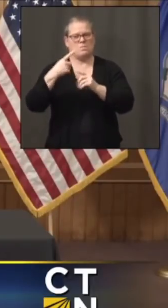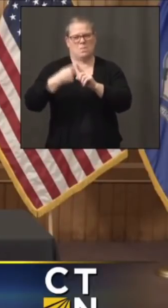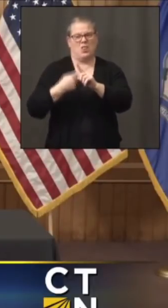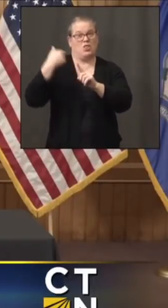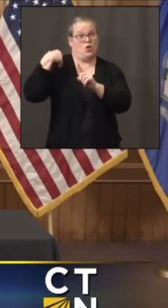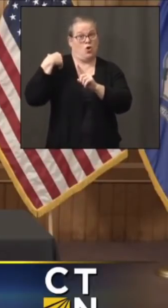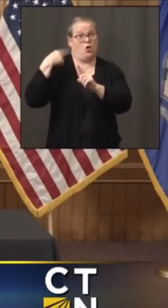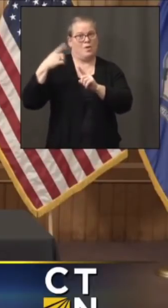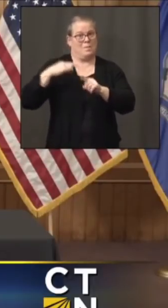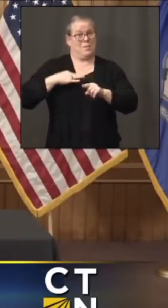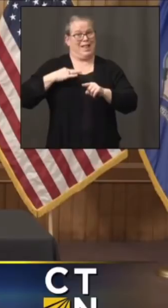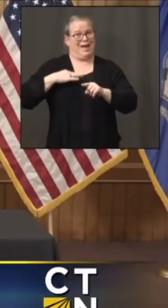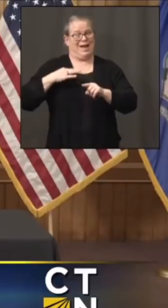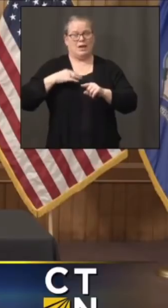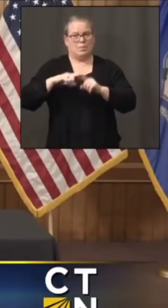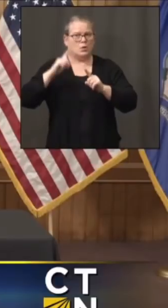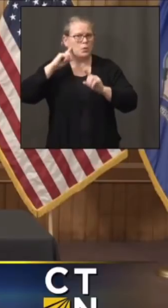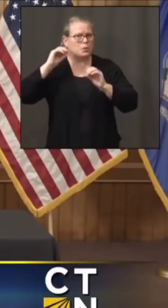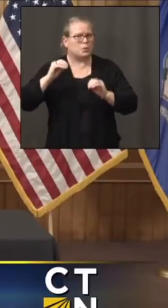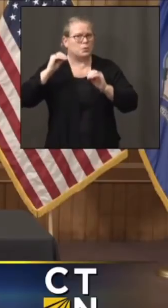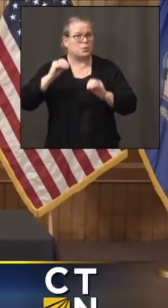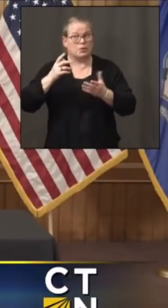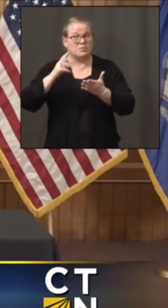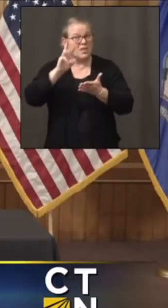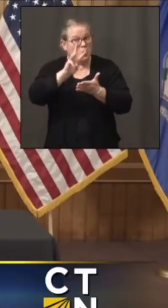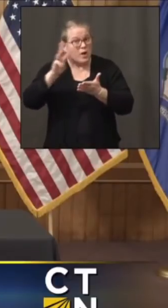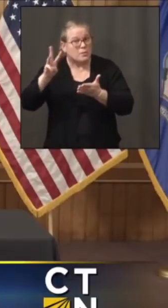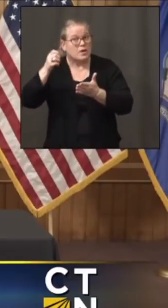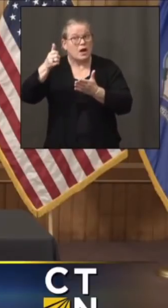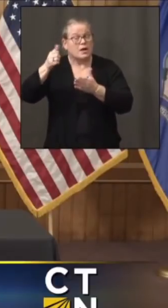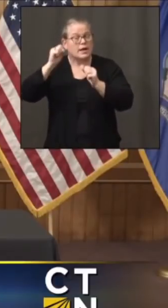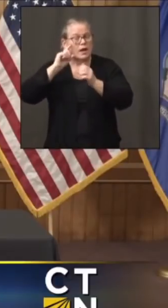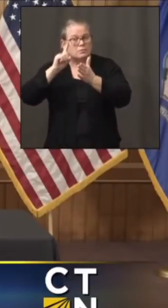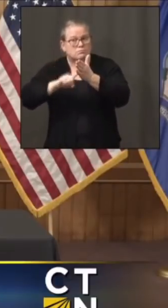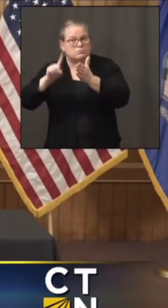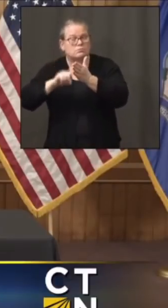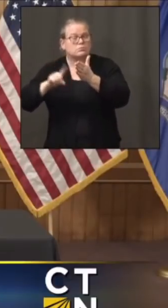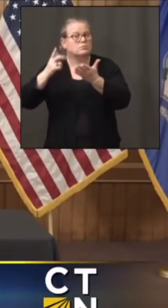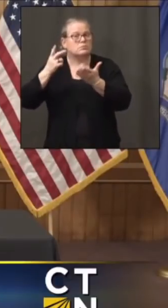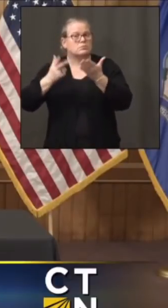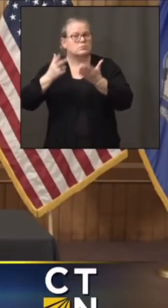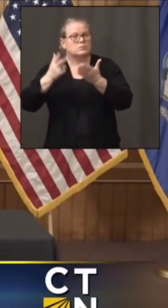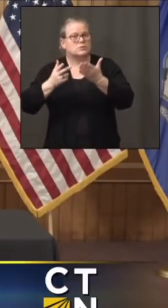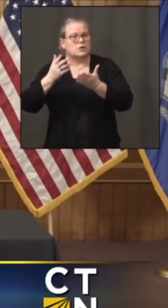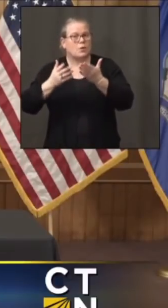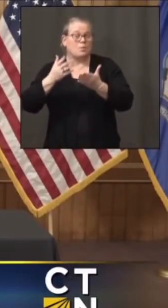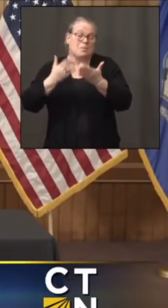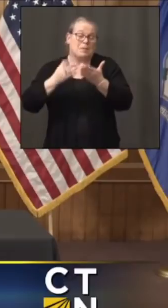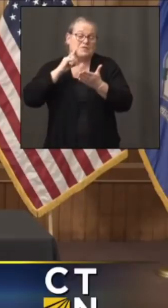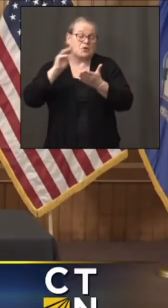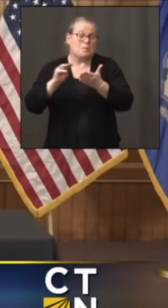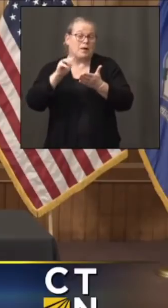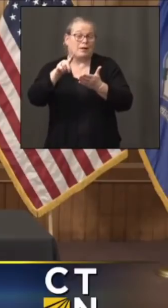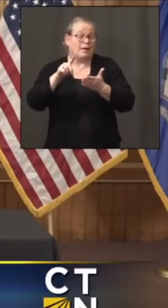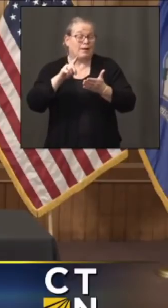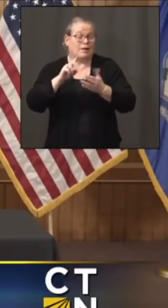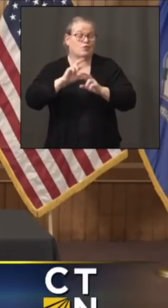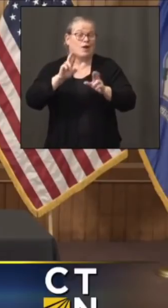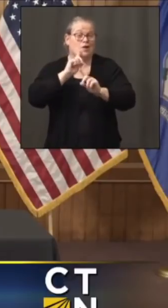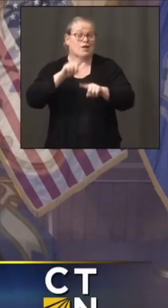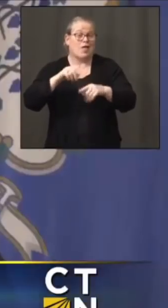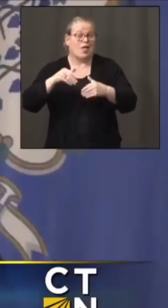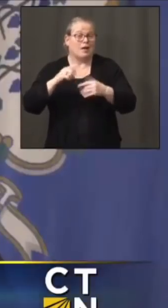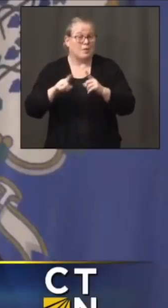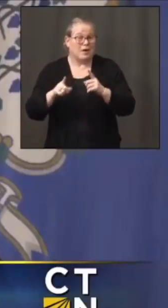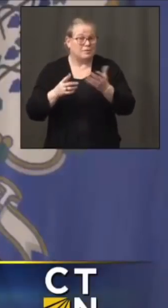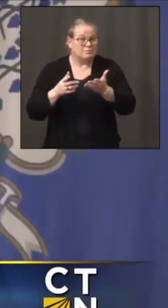like a website for them to look at, or that's kind of granular probably for you on a Monday? Well,